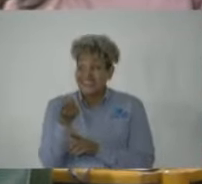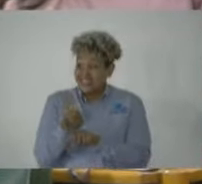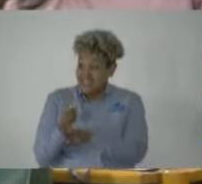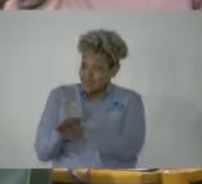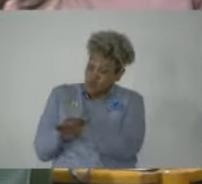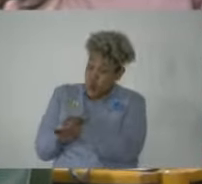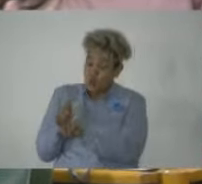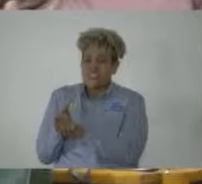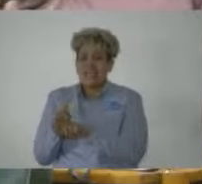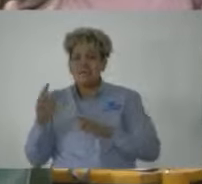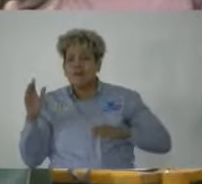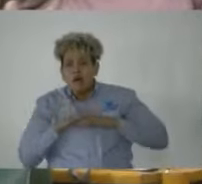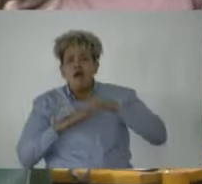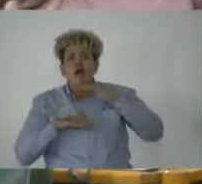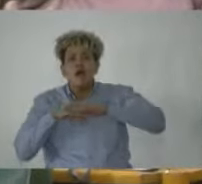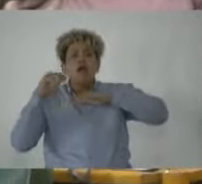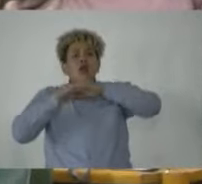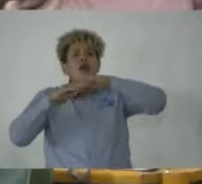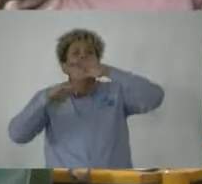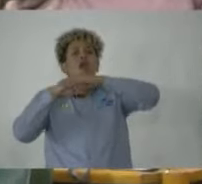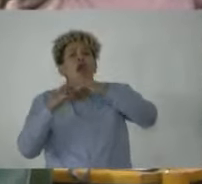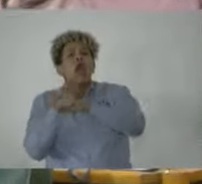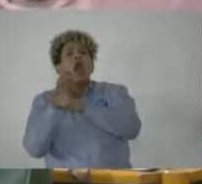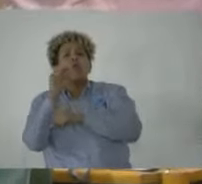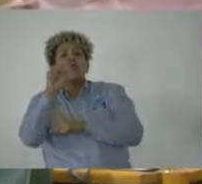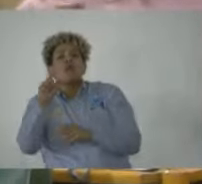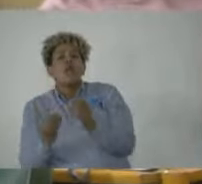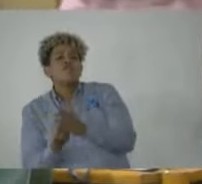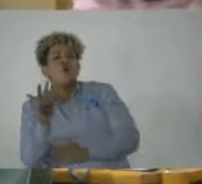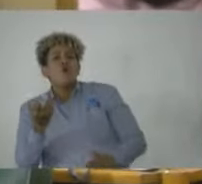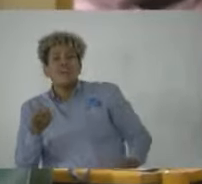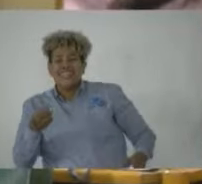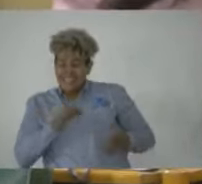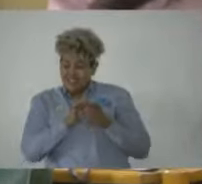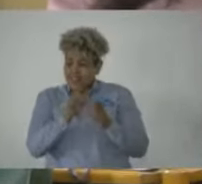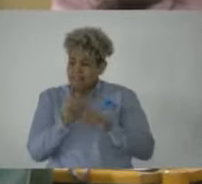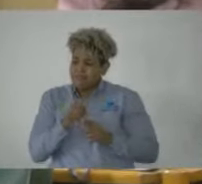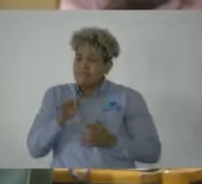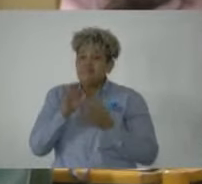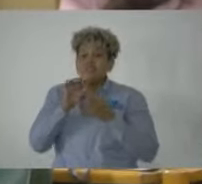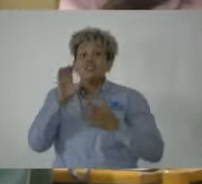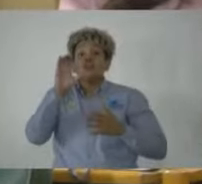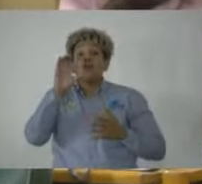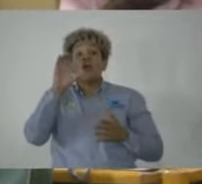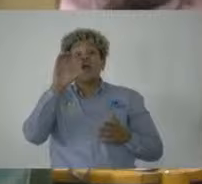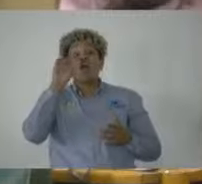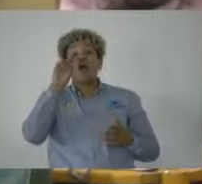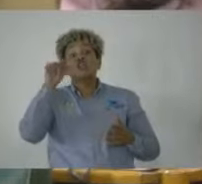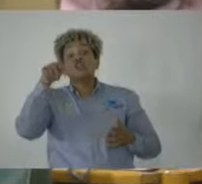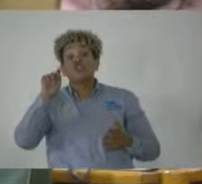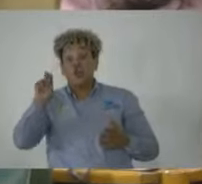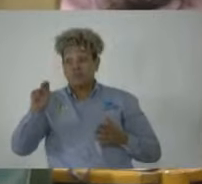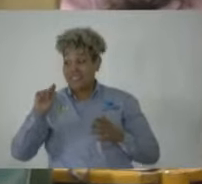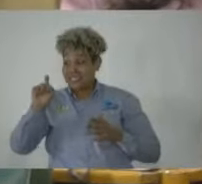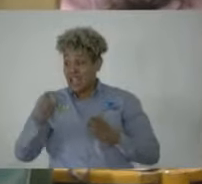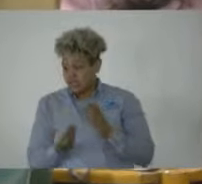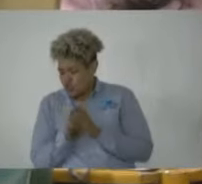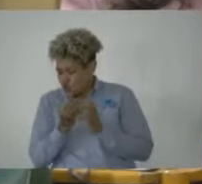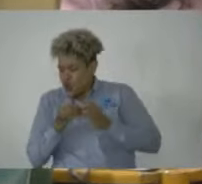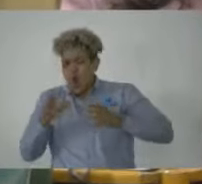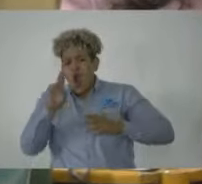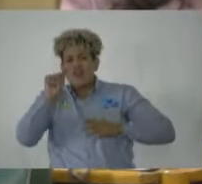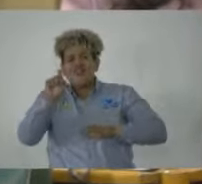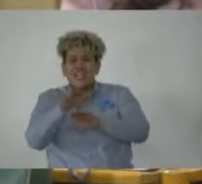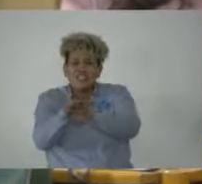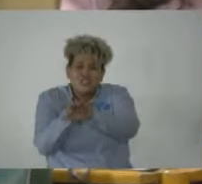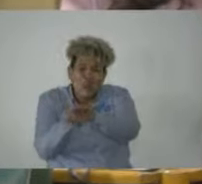slower compounded annual rates of growth. And in the case of special consumption tax, it grew at a rate that is